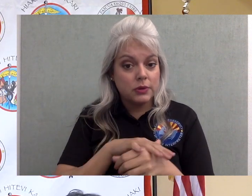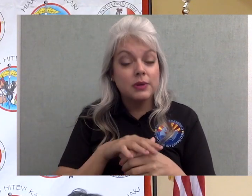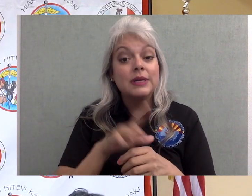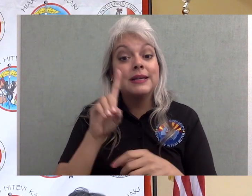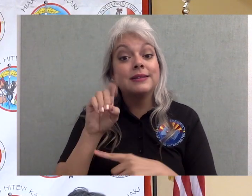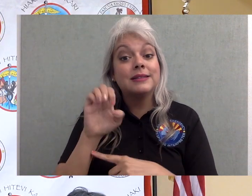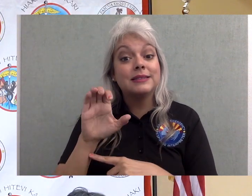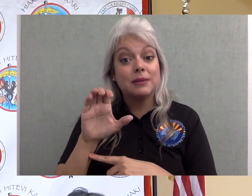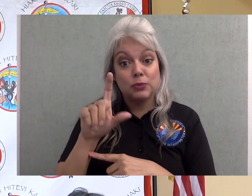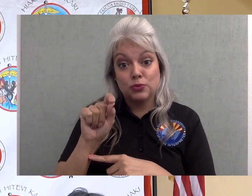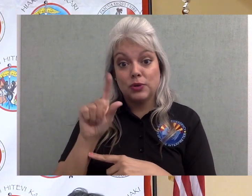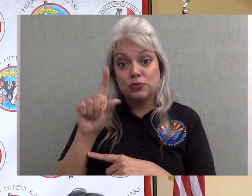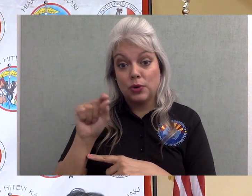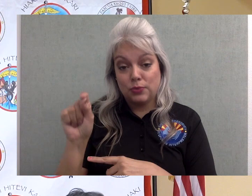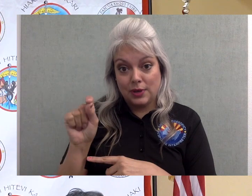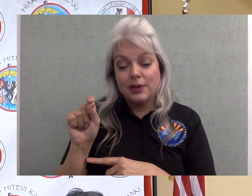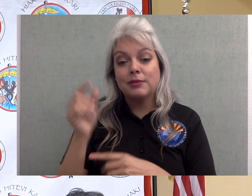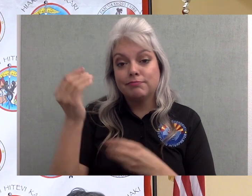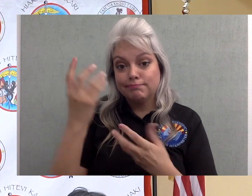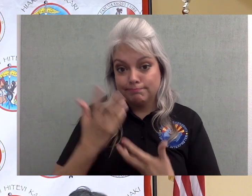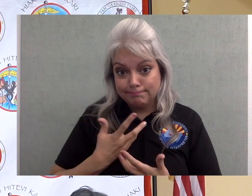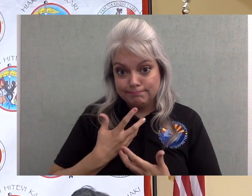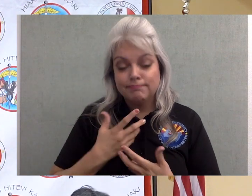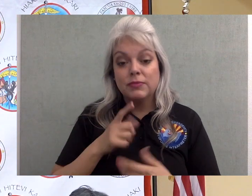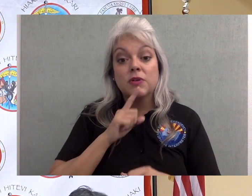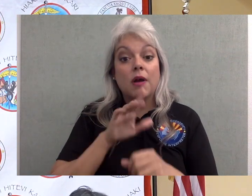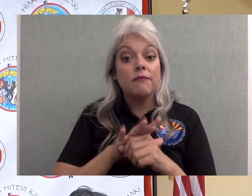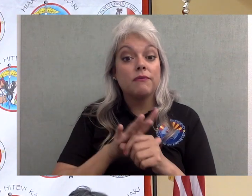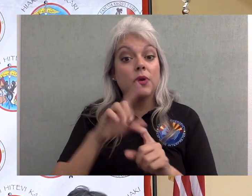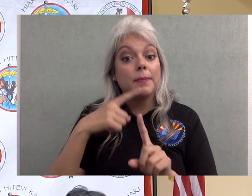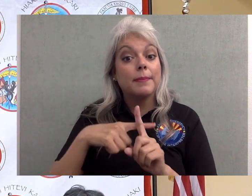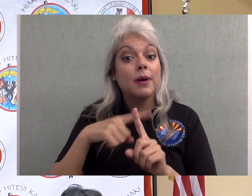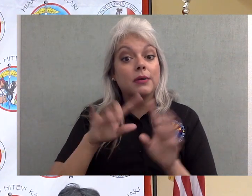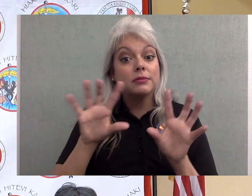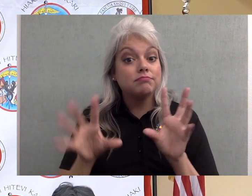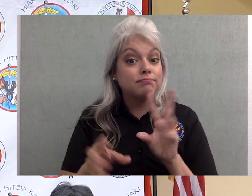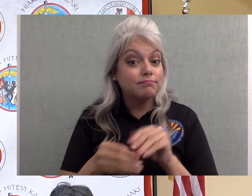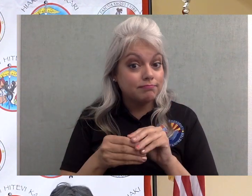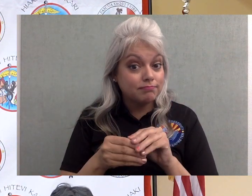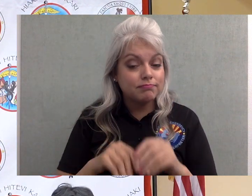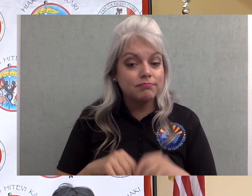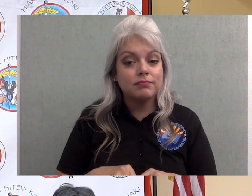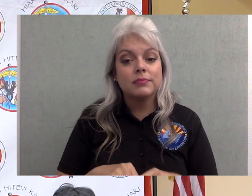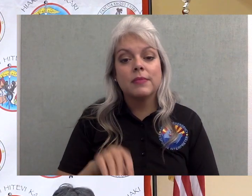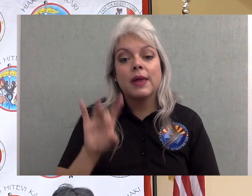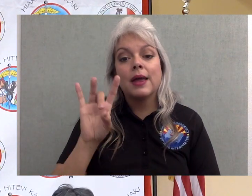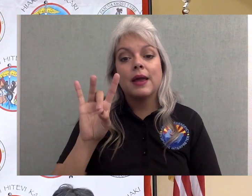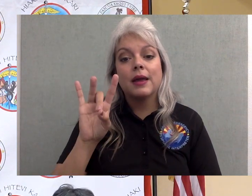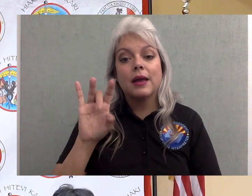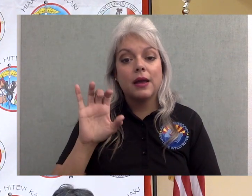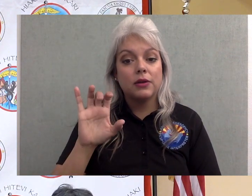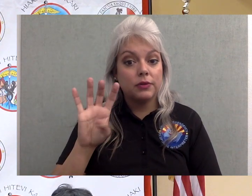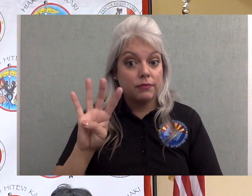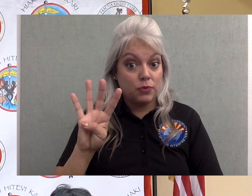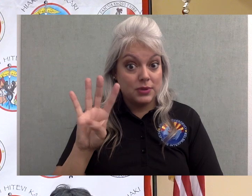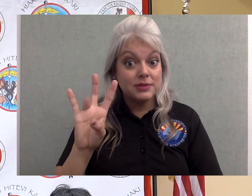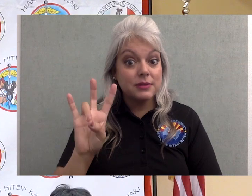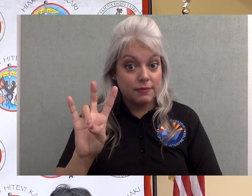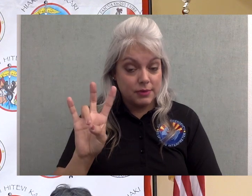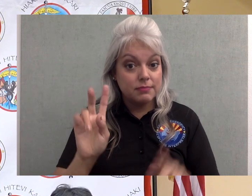20th, 2020. Confirmed positive cases from all sources is